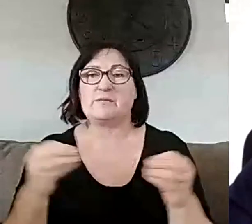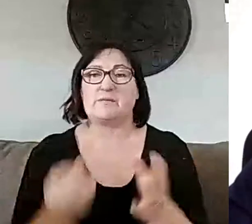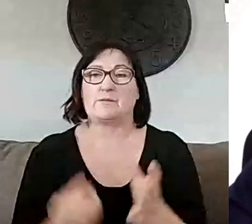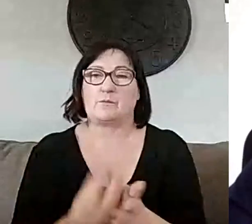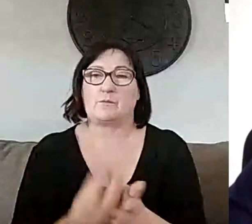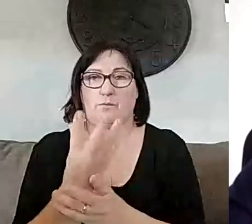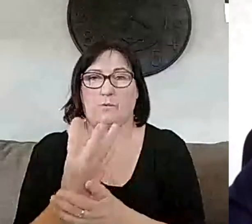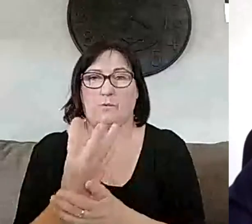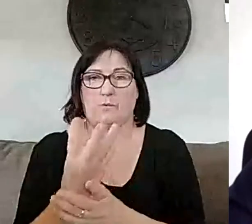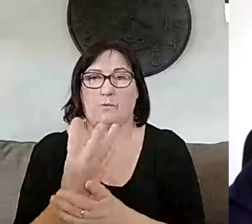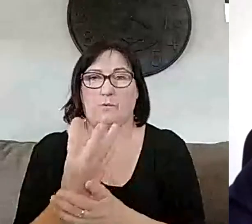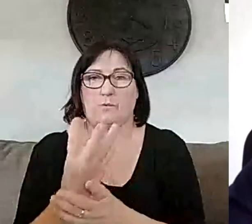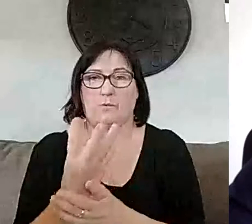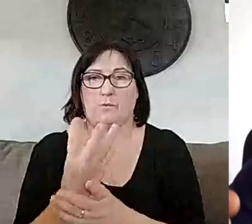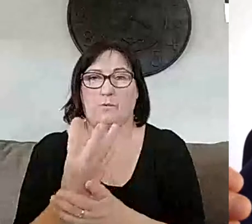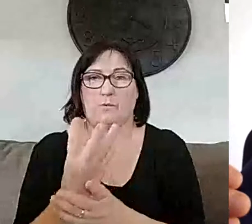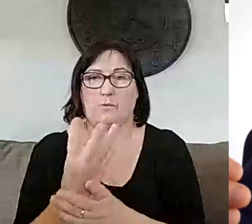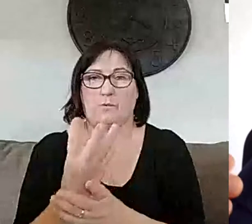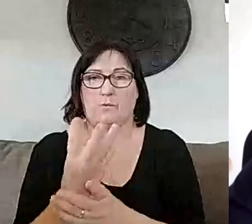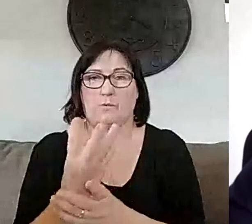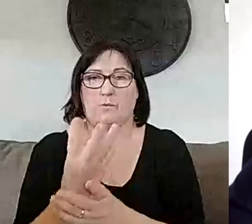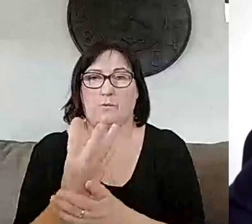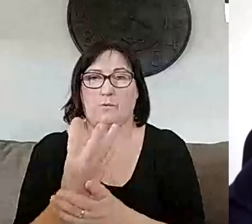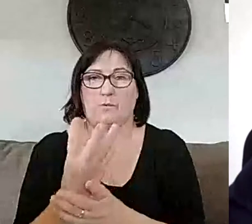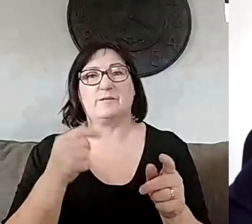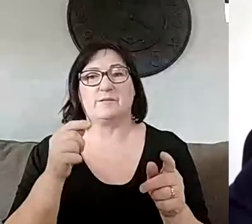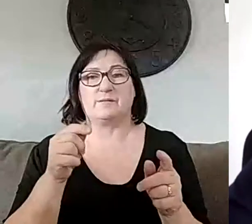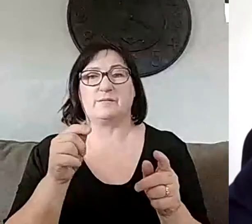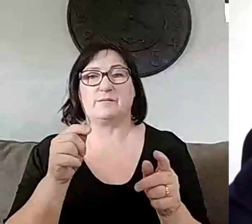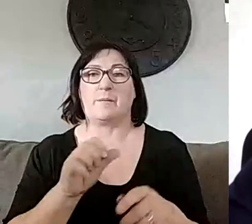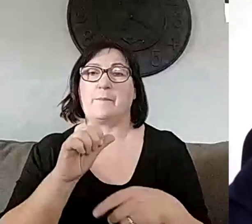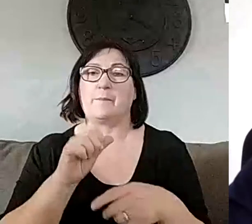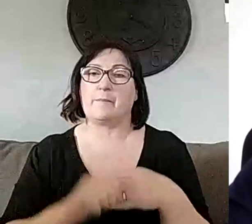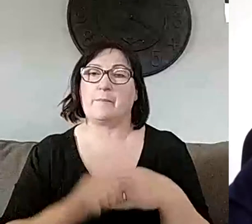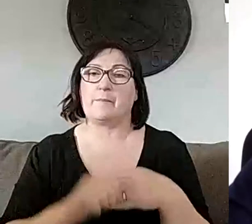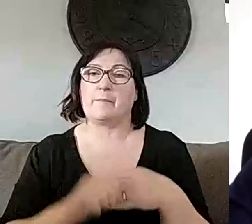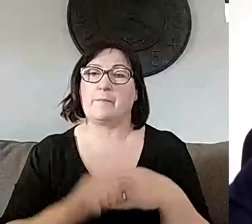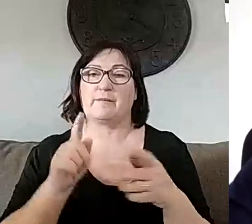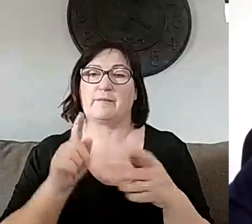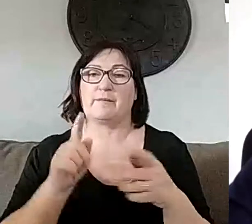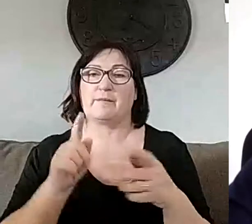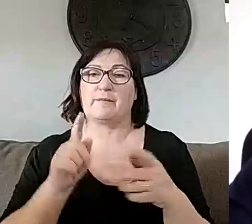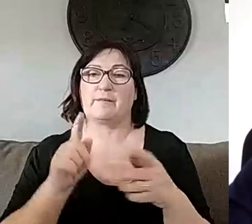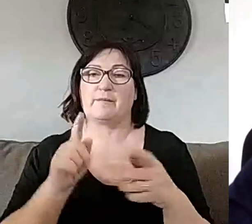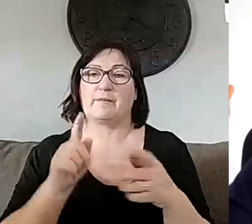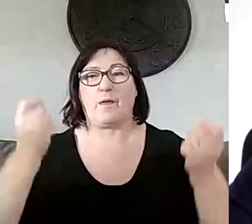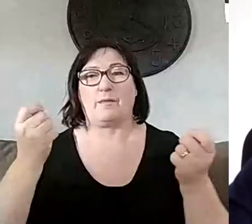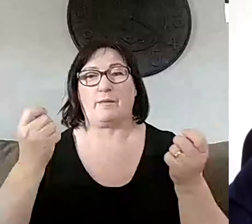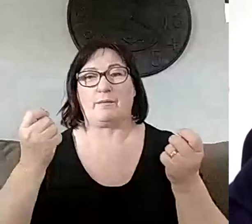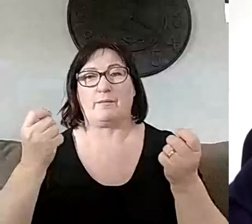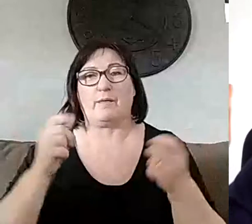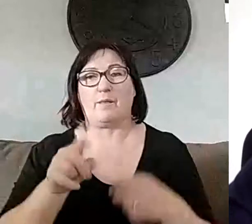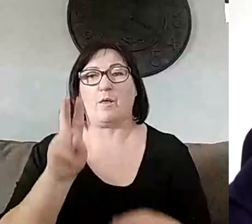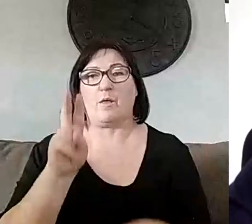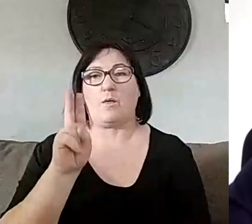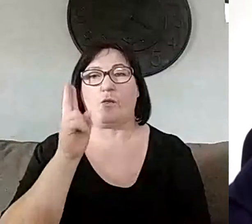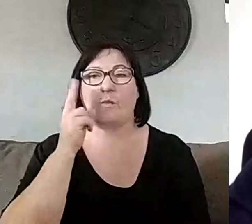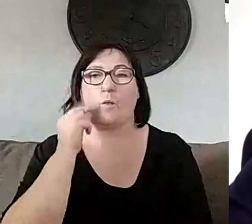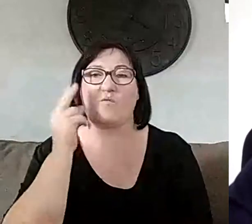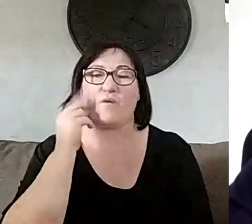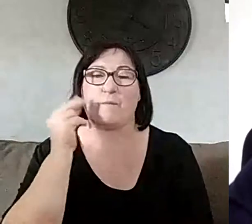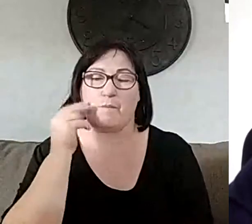Entrepreneurship Month celebrated globally during November, our department is honored to host the first of many